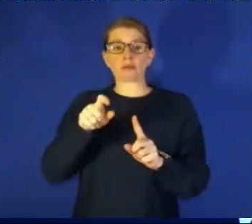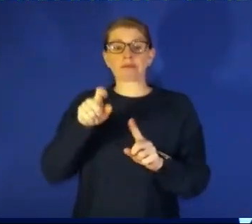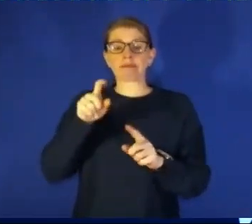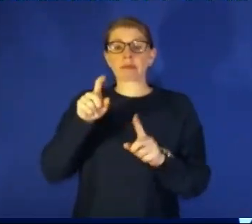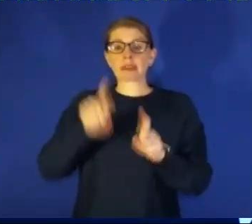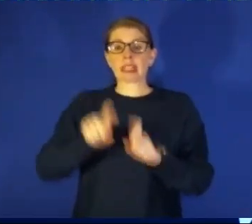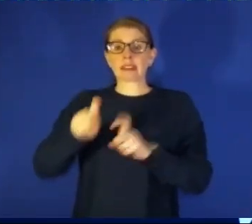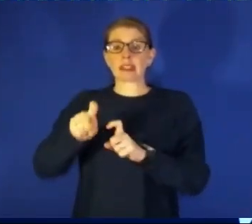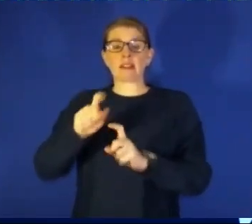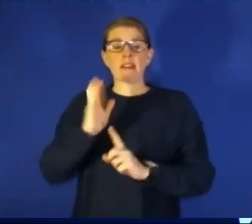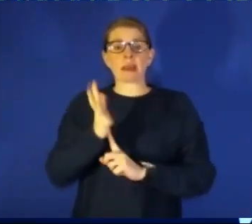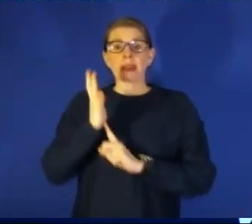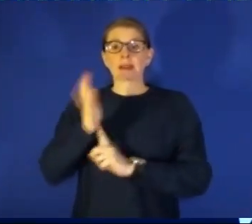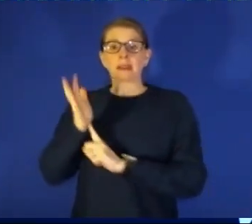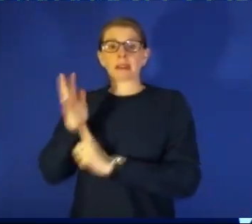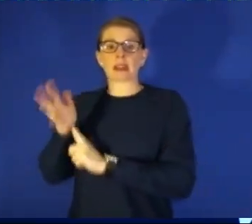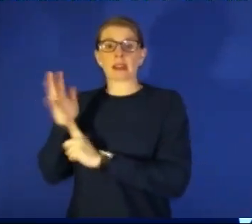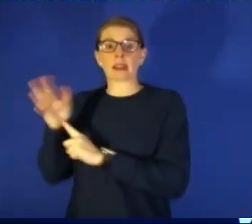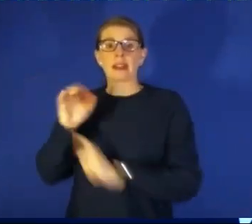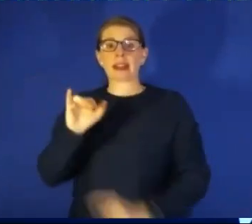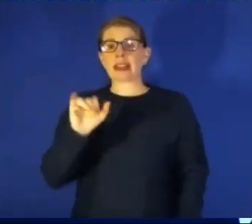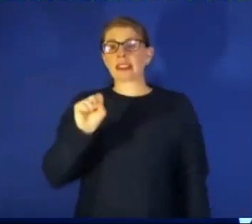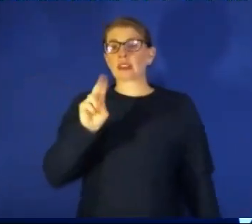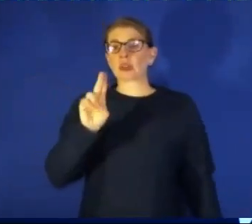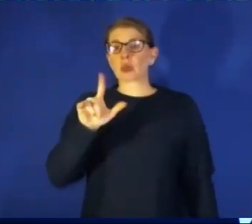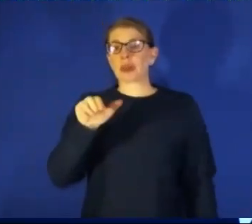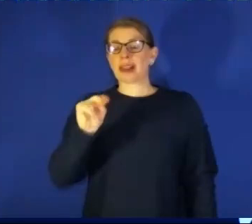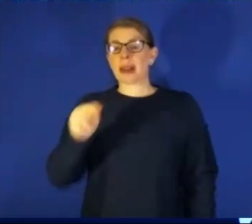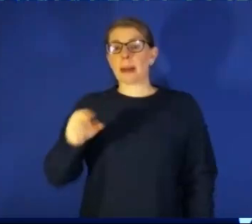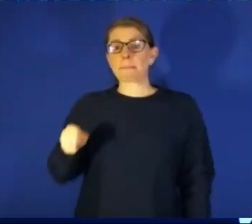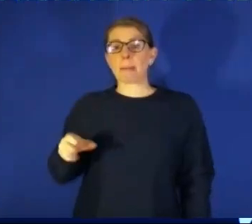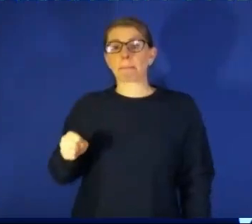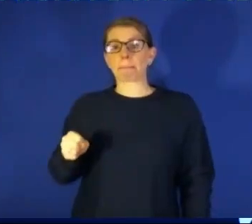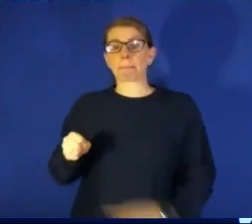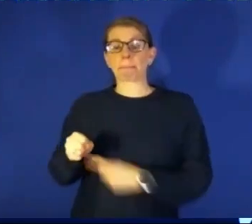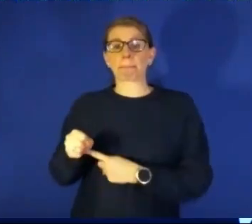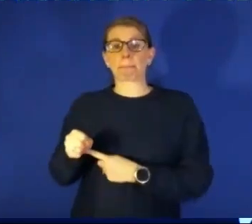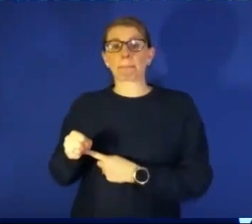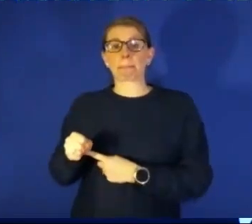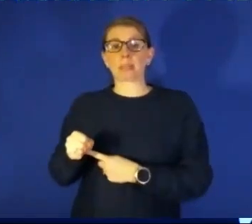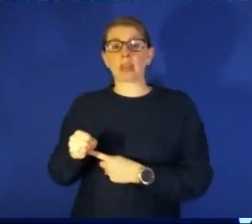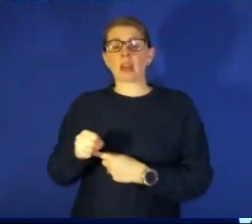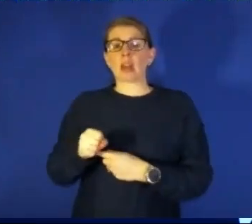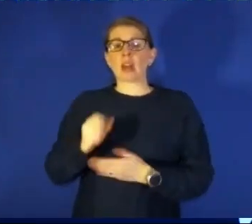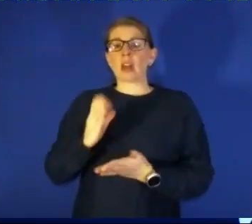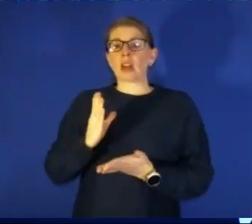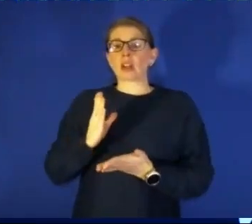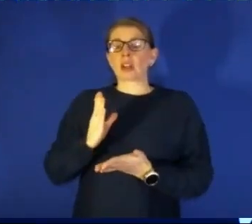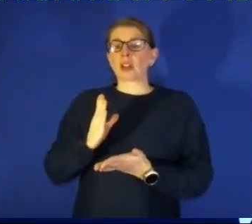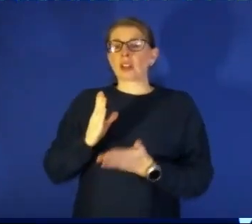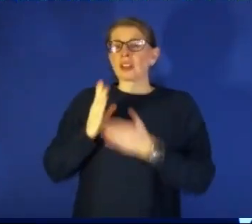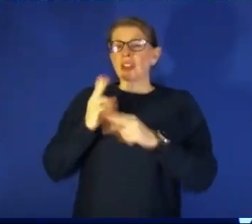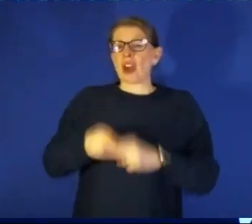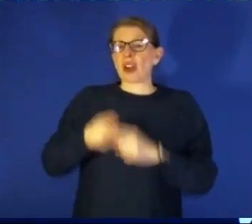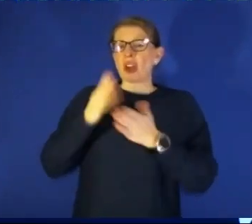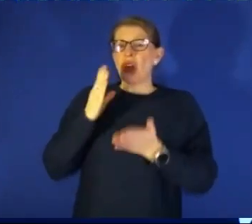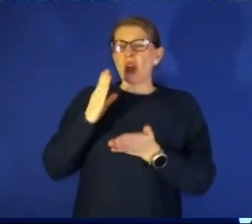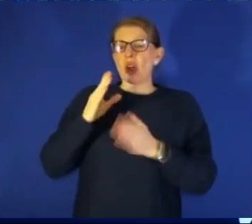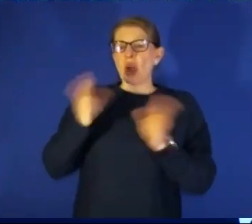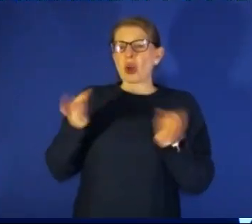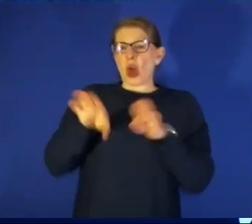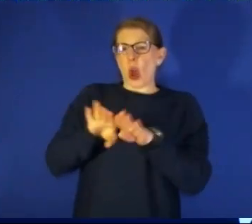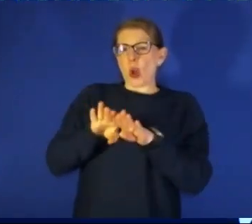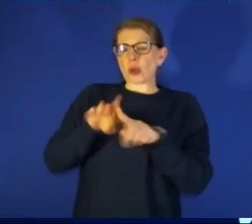feed the data to a little insulin pump that then, what we call as a closed loop, will give you the amount of insulin you need to correct your blood